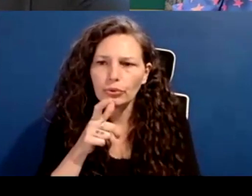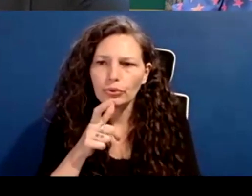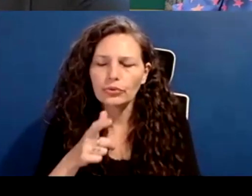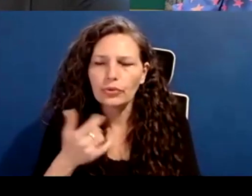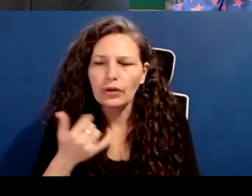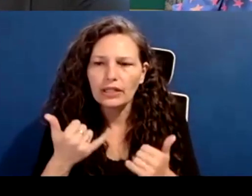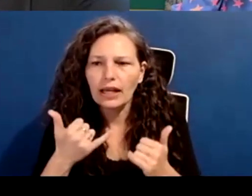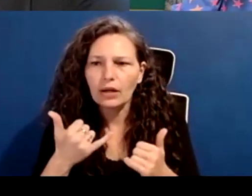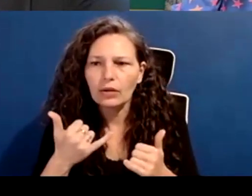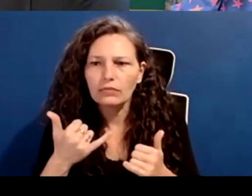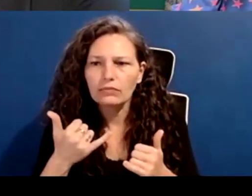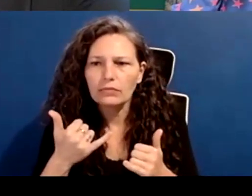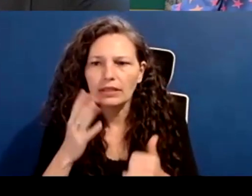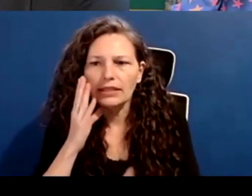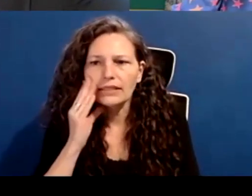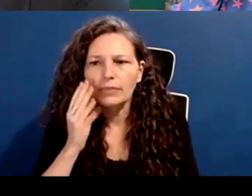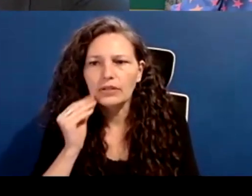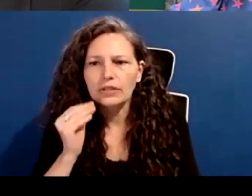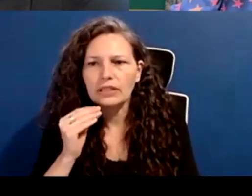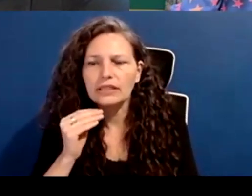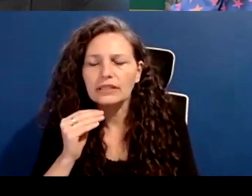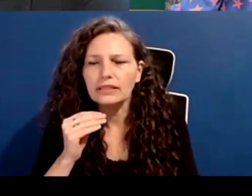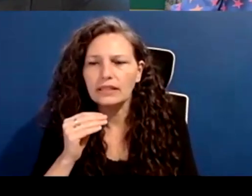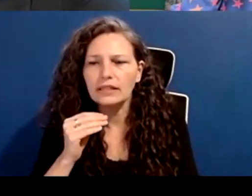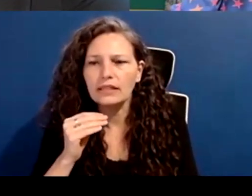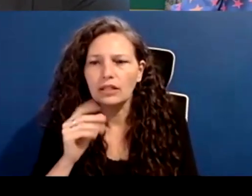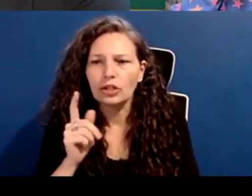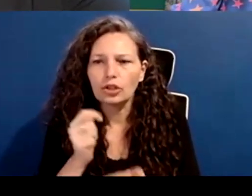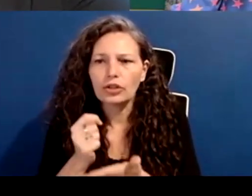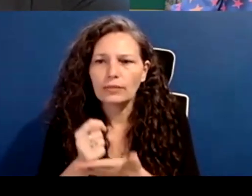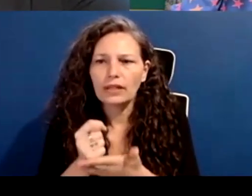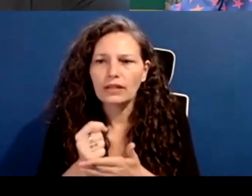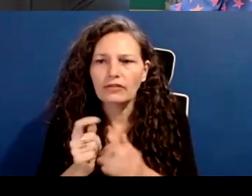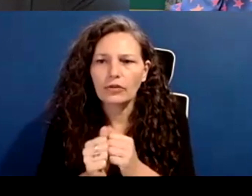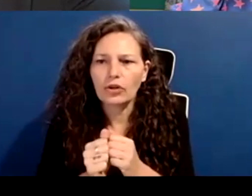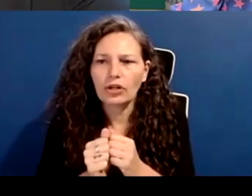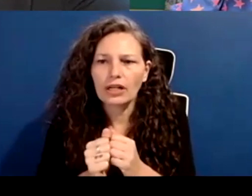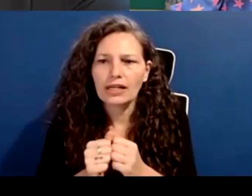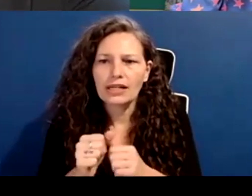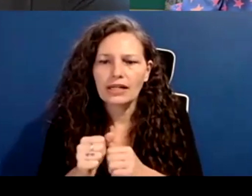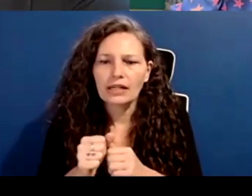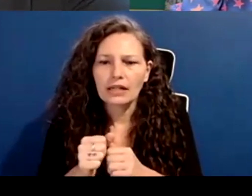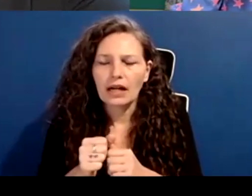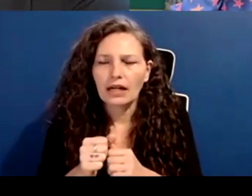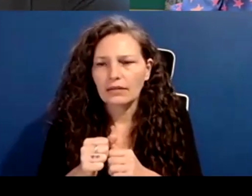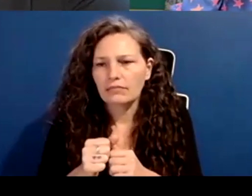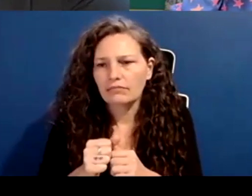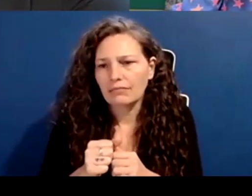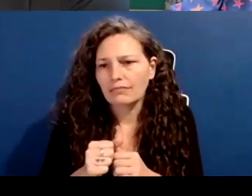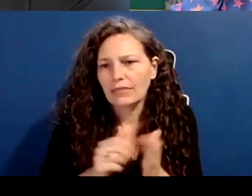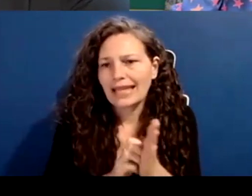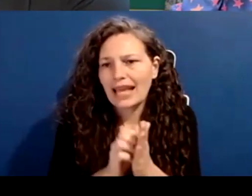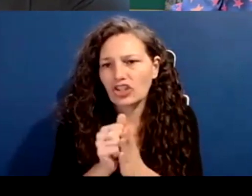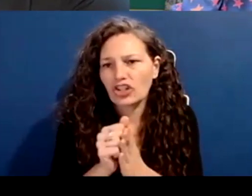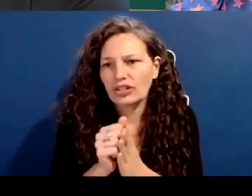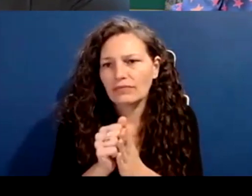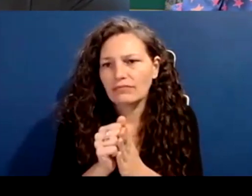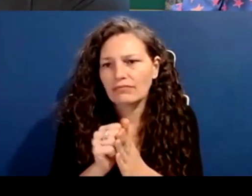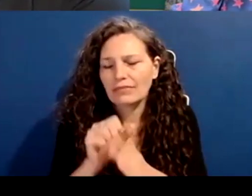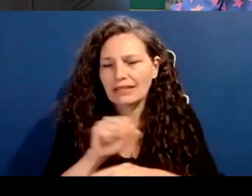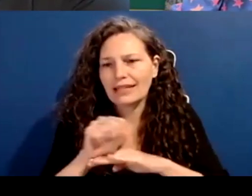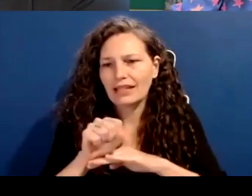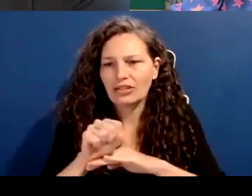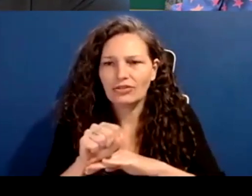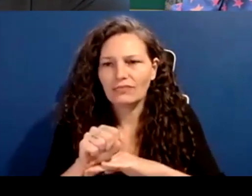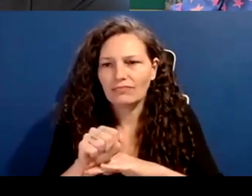for stage 4 cancer. So in addition to autism, I have other physical disabilities that treatment has brought about